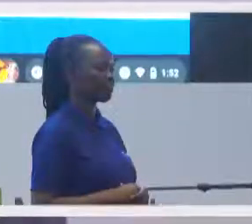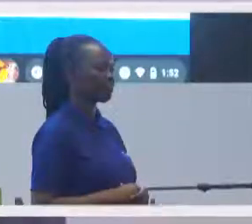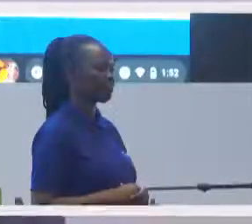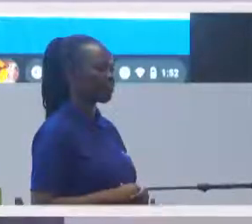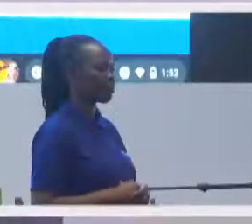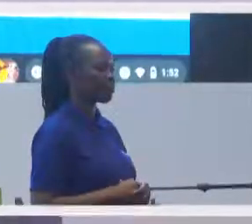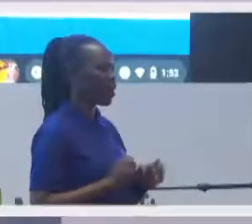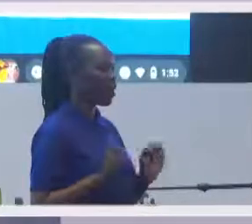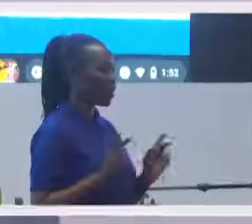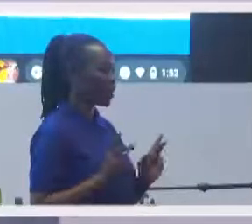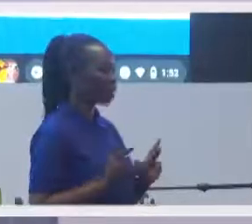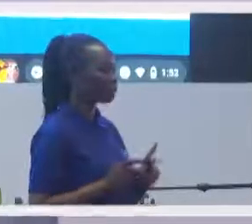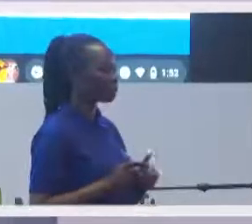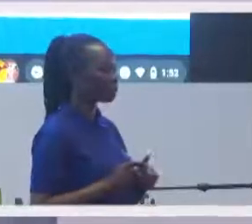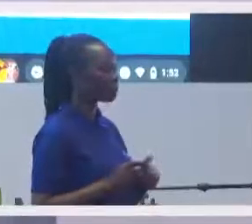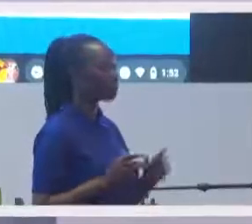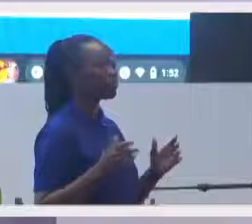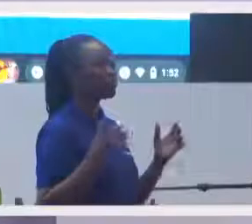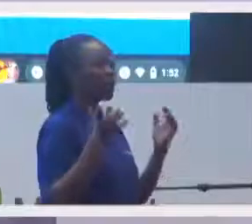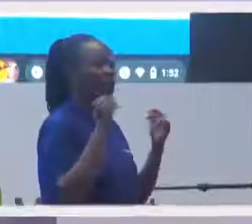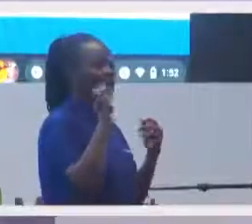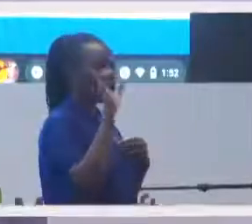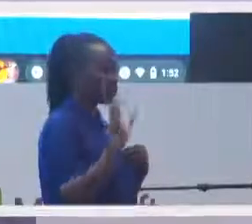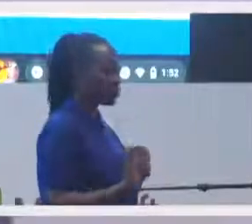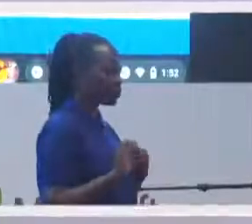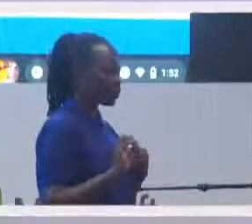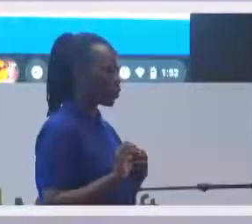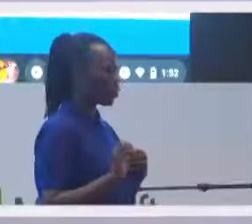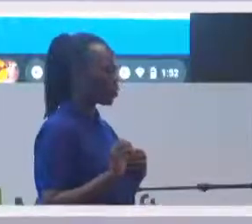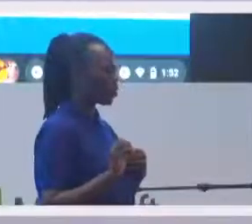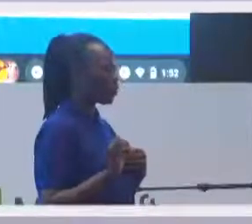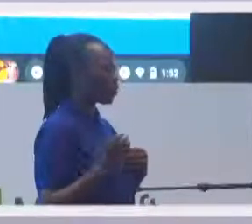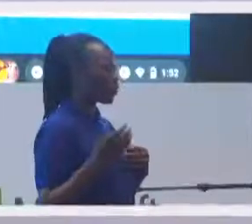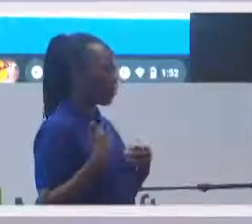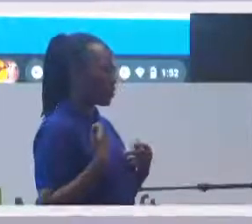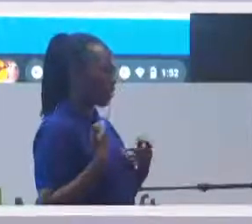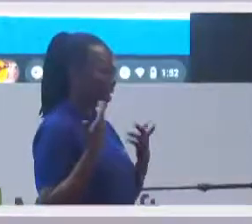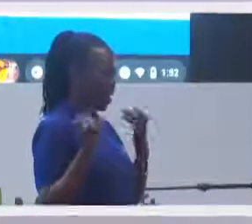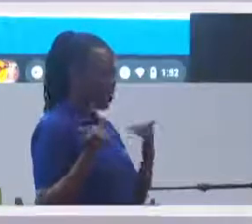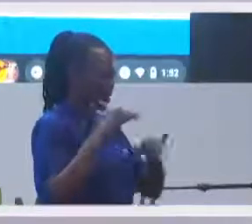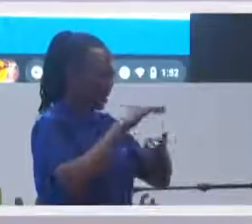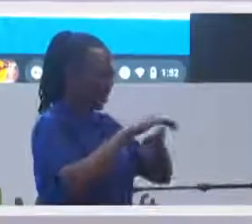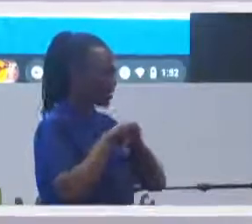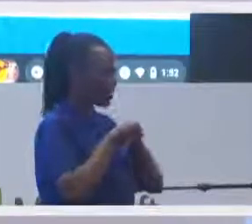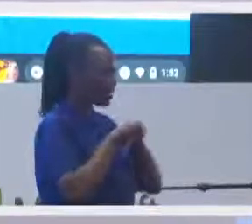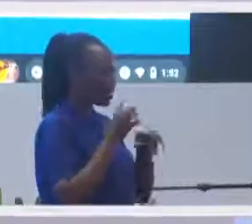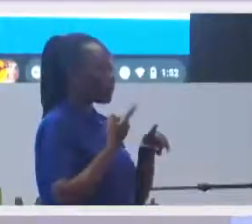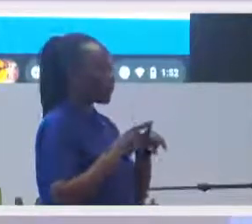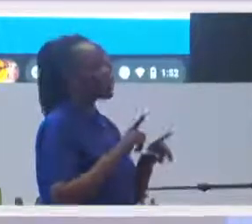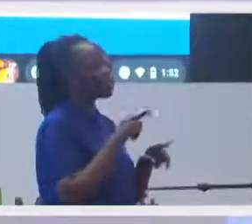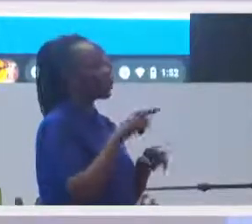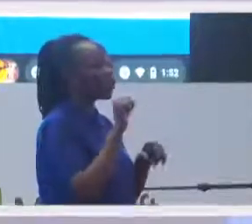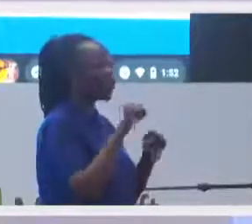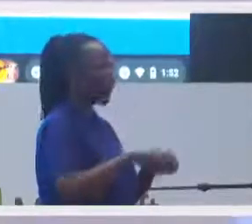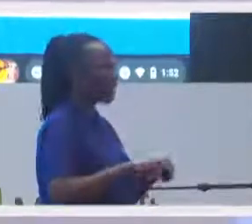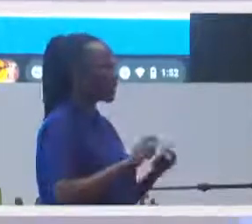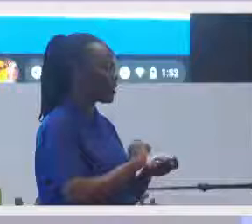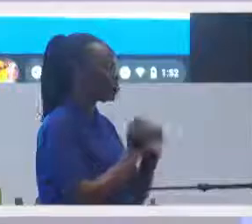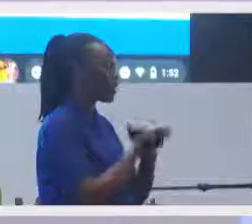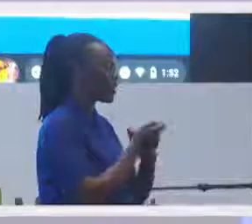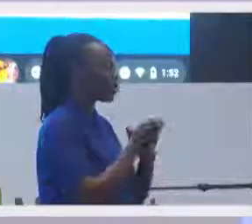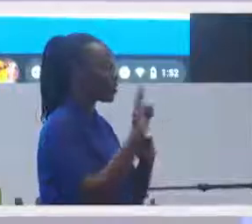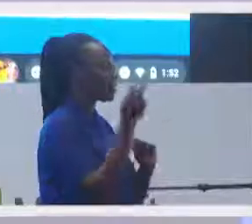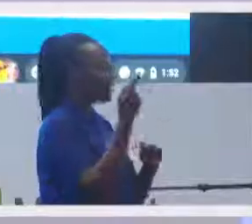All right. So it's configured initially for English, and you can configure a second